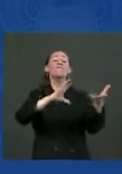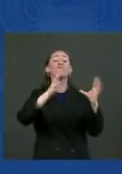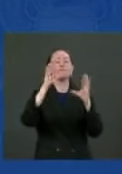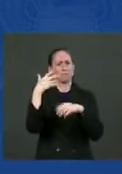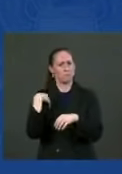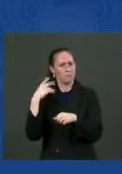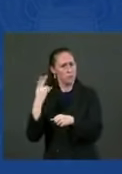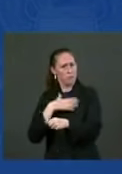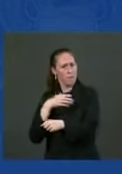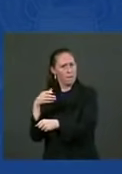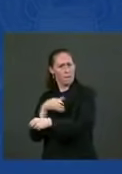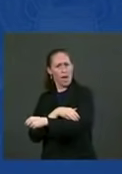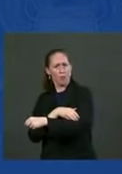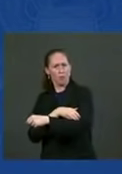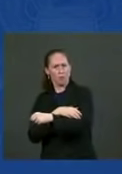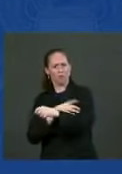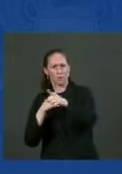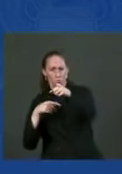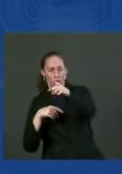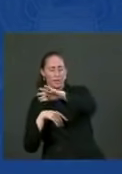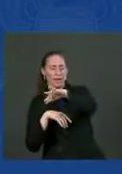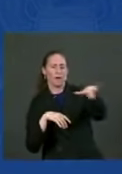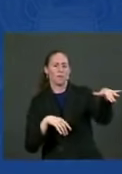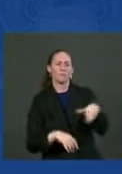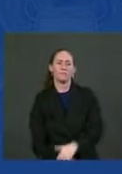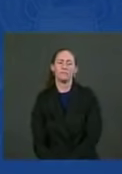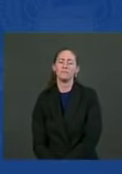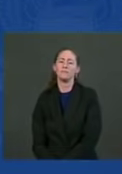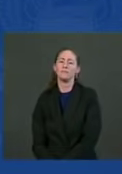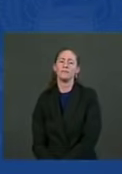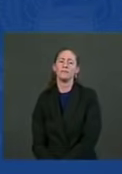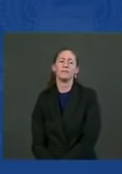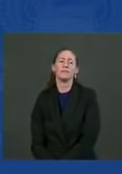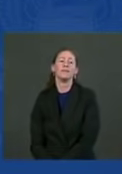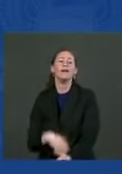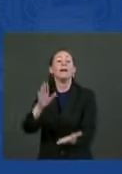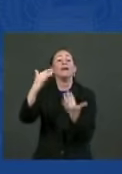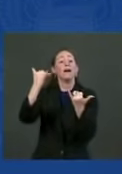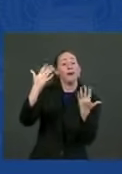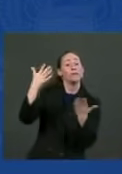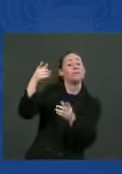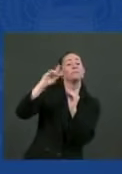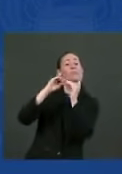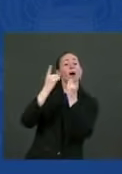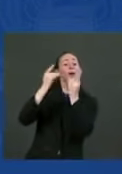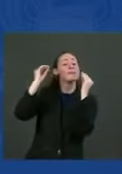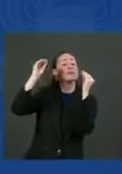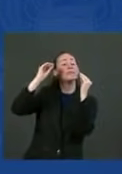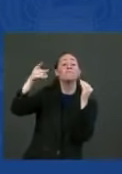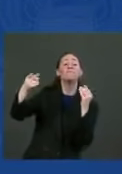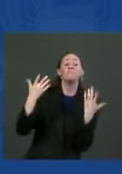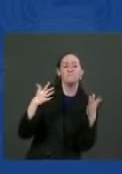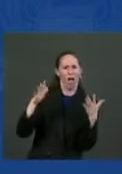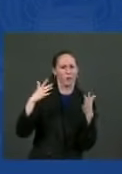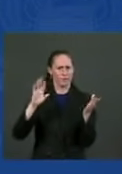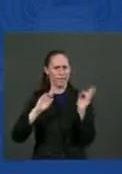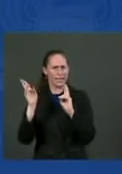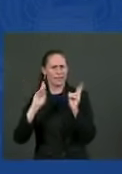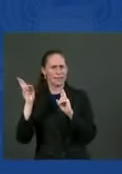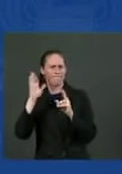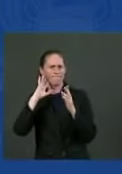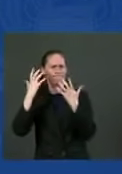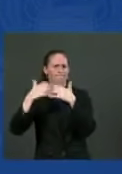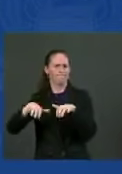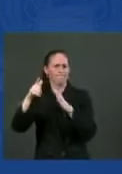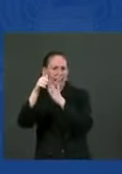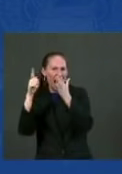way. The Department of Education has already begun to take legal action against states undermining protection